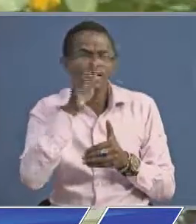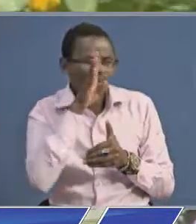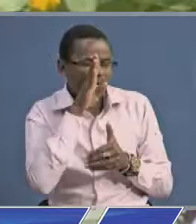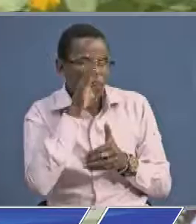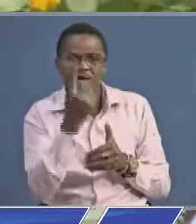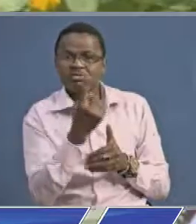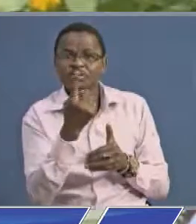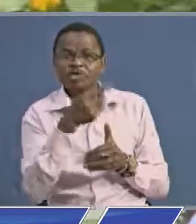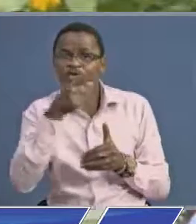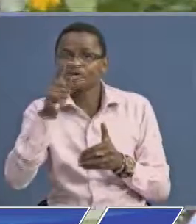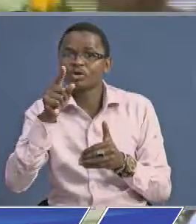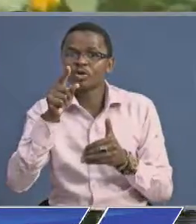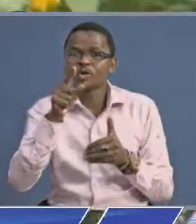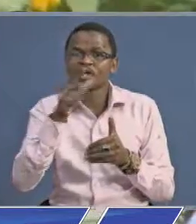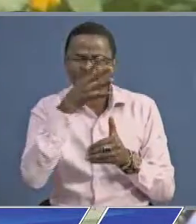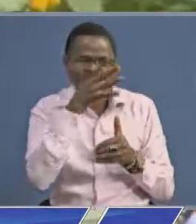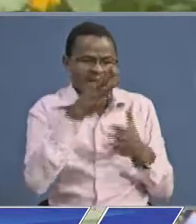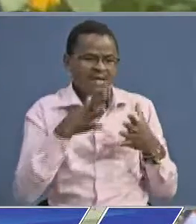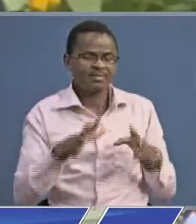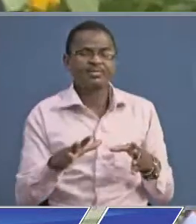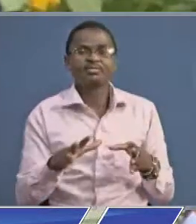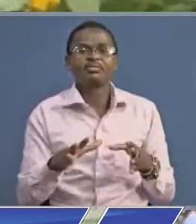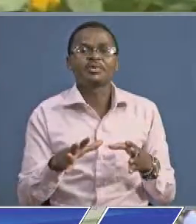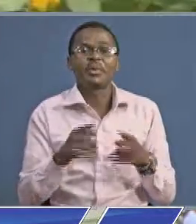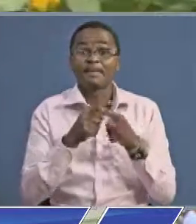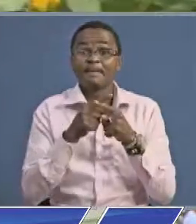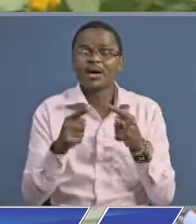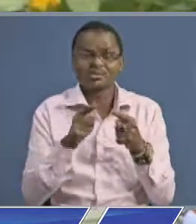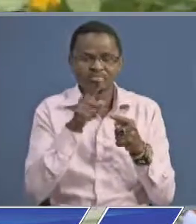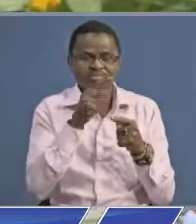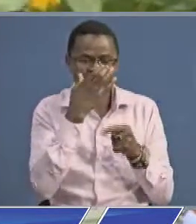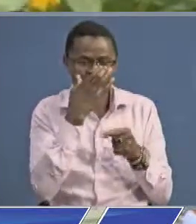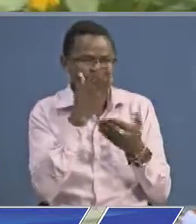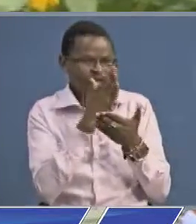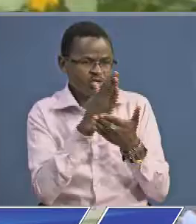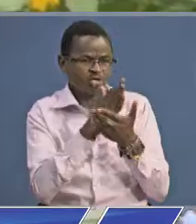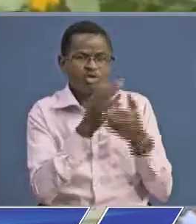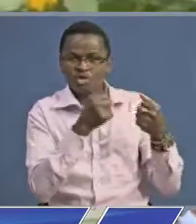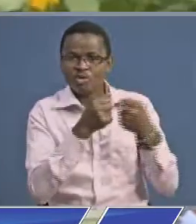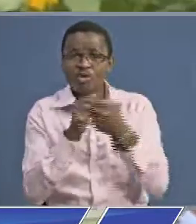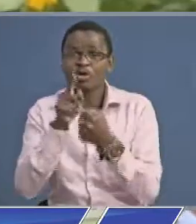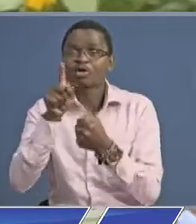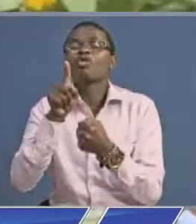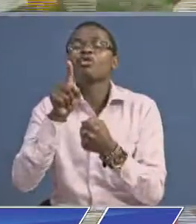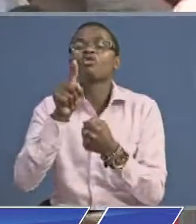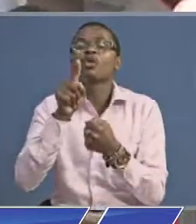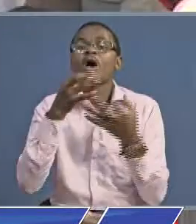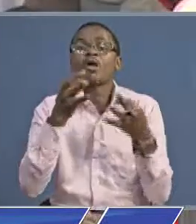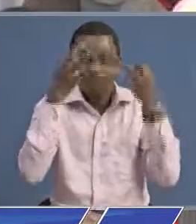propaganda, tuende mambo ya kudanganya raia, lakini Your Excellency, the real contest ni wale raia